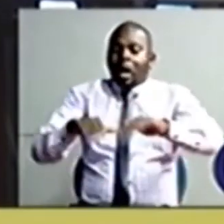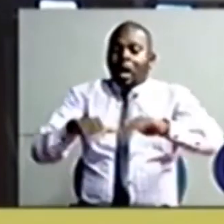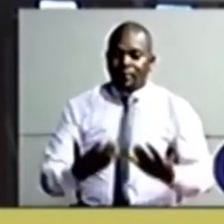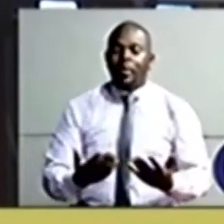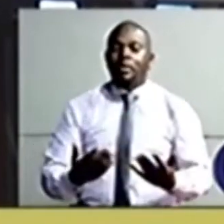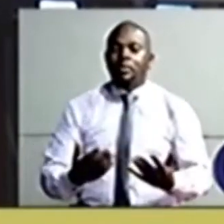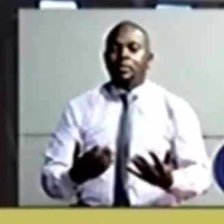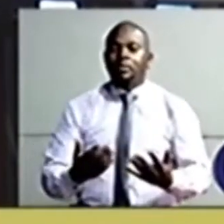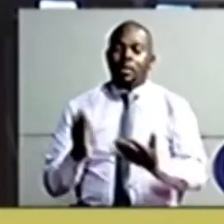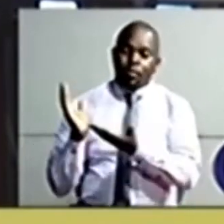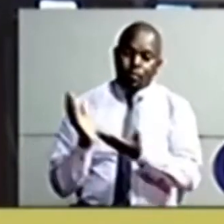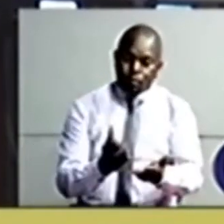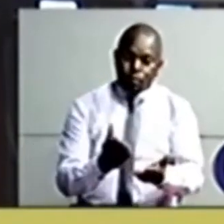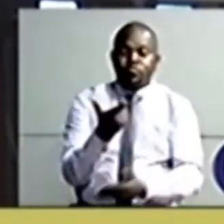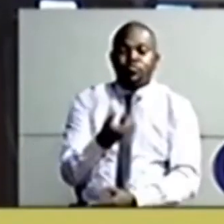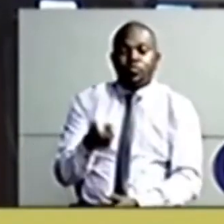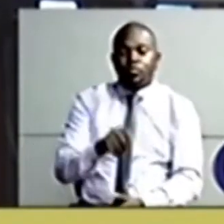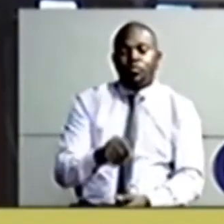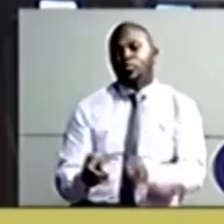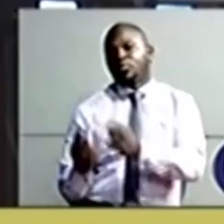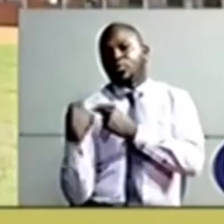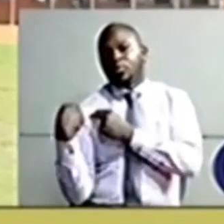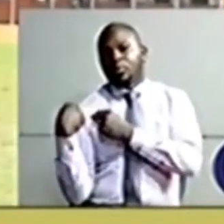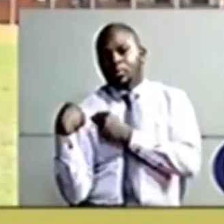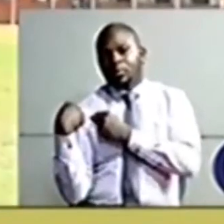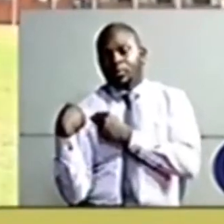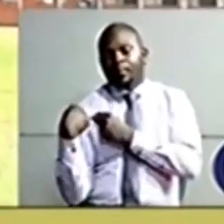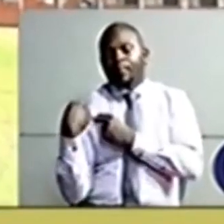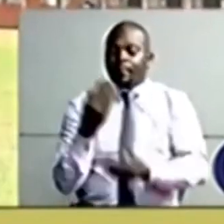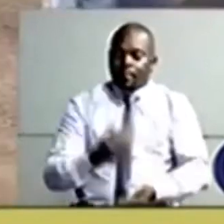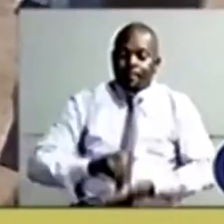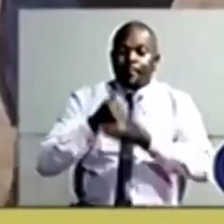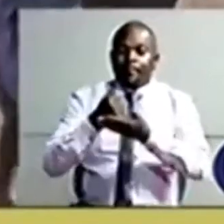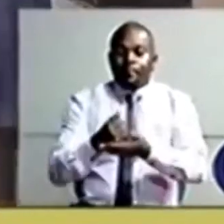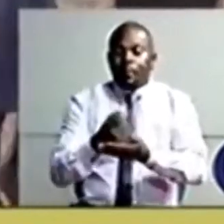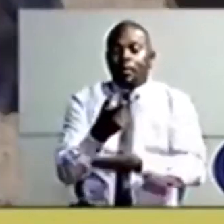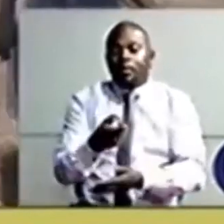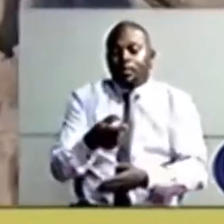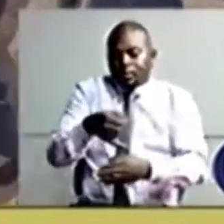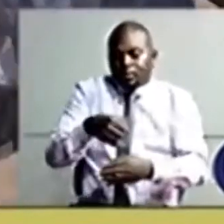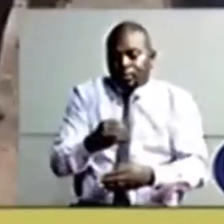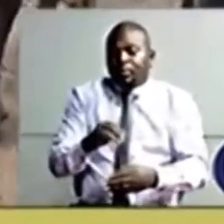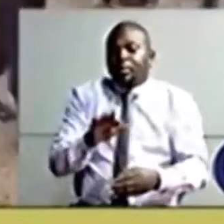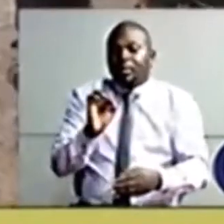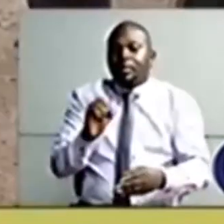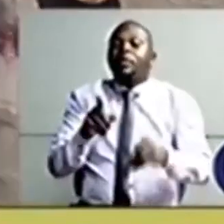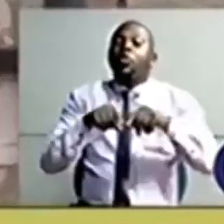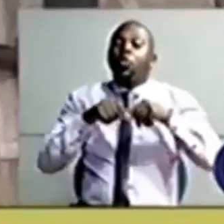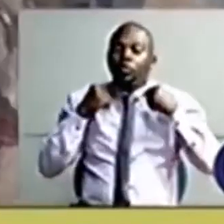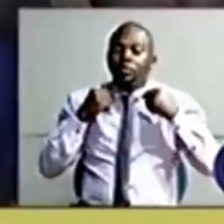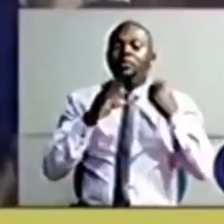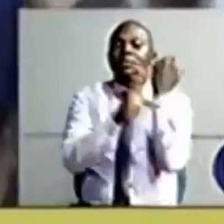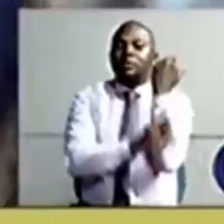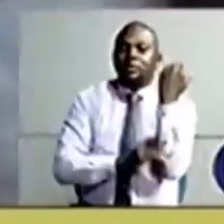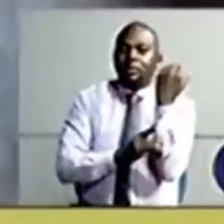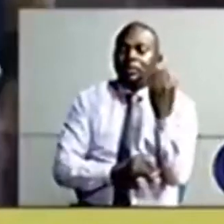they have come with increased responsibilities. This helped the inclusion of 8 refugee hosting districts.